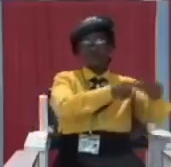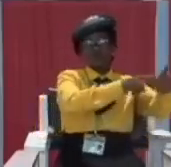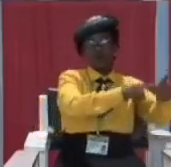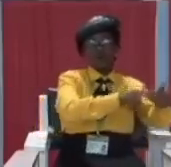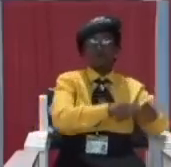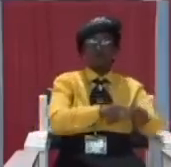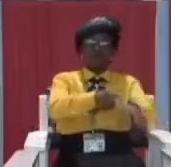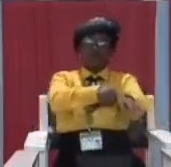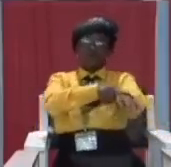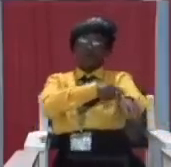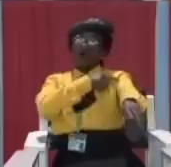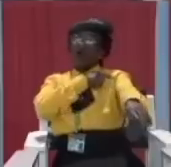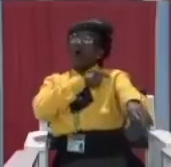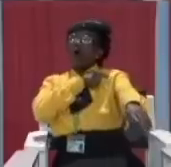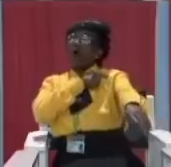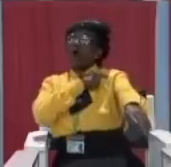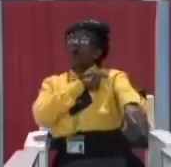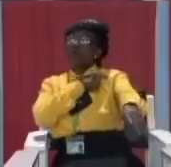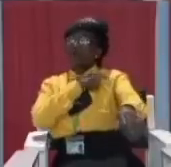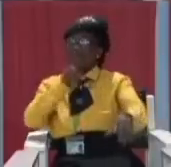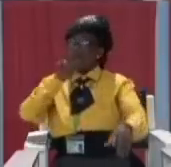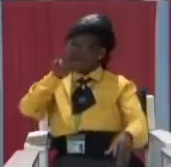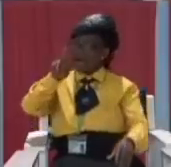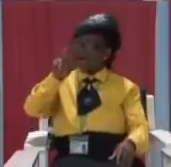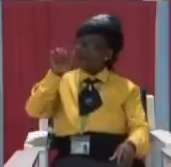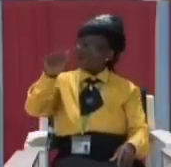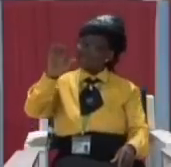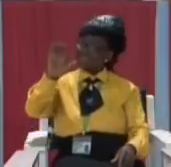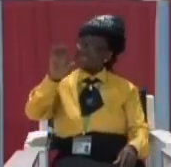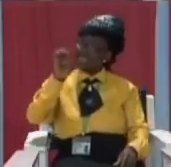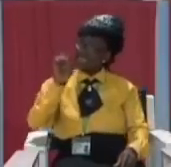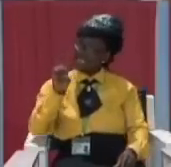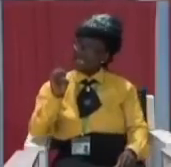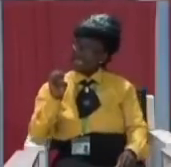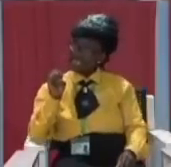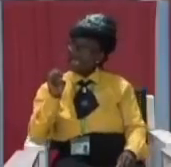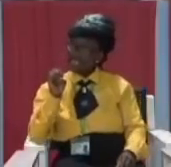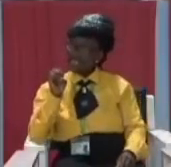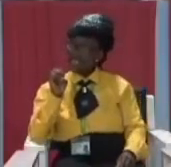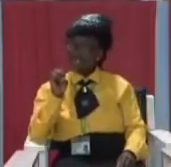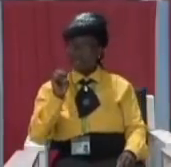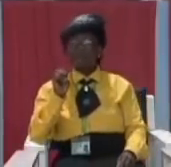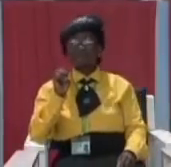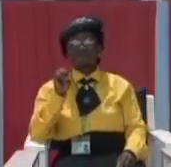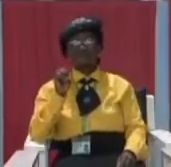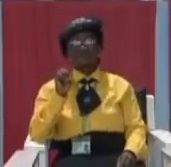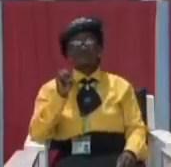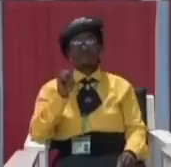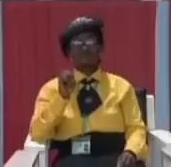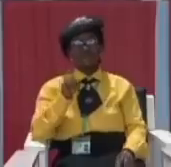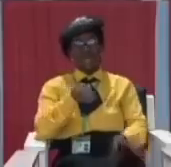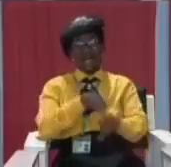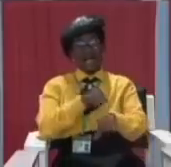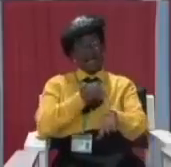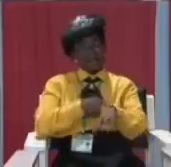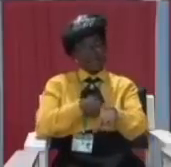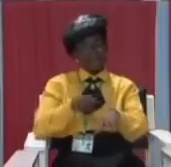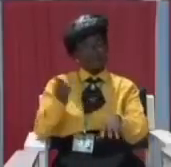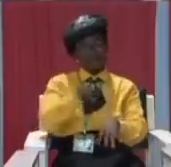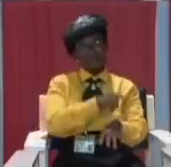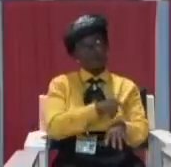long race, a marathon, Occasionally, you get to a stage where you